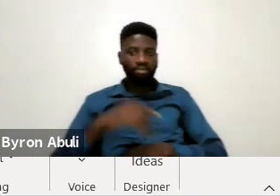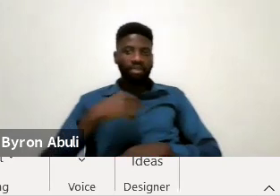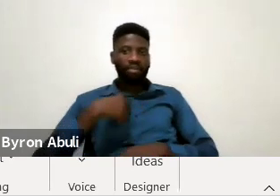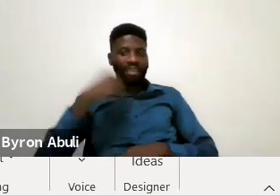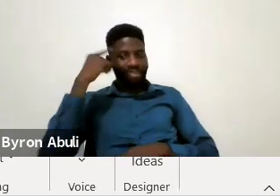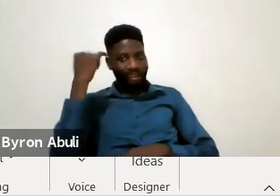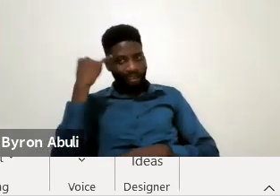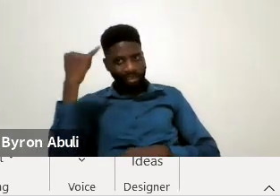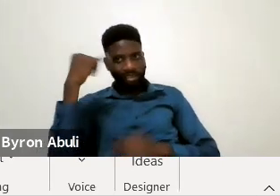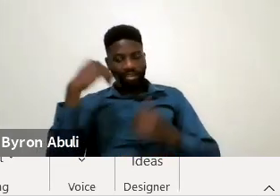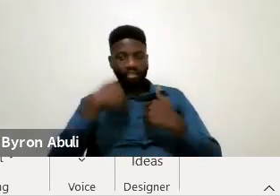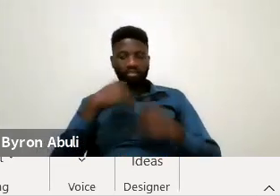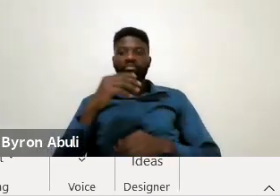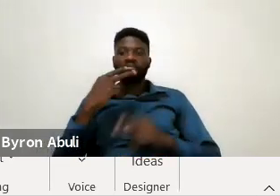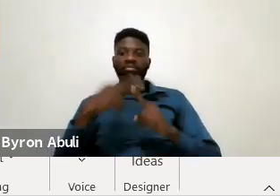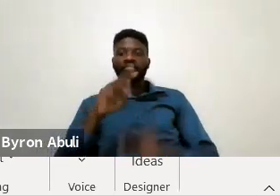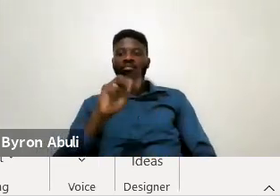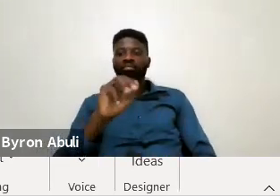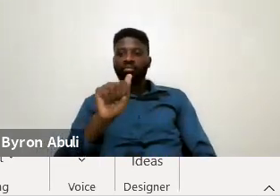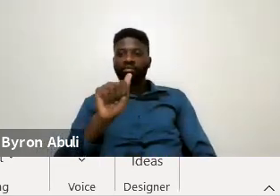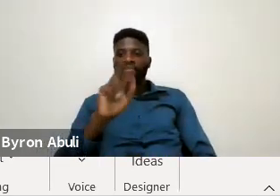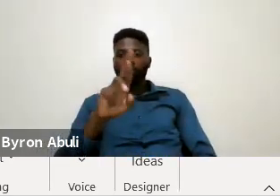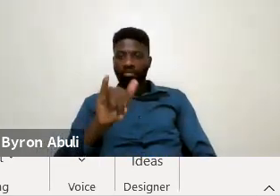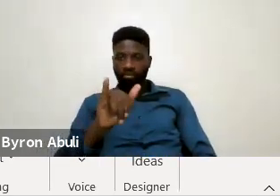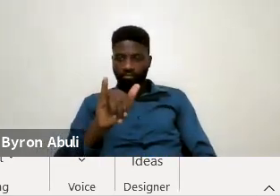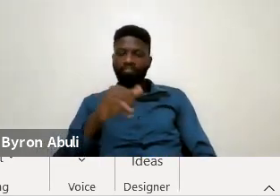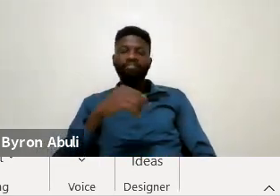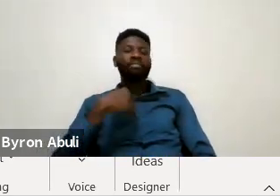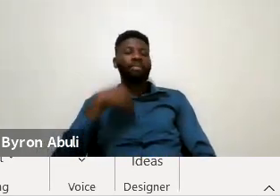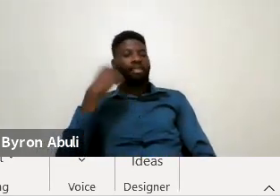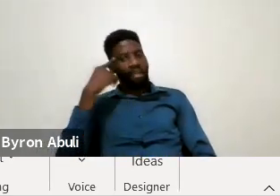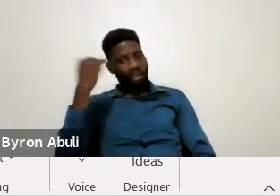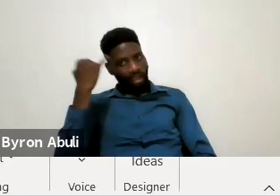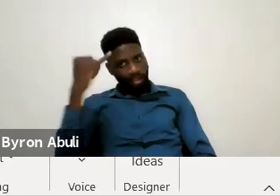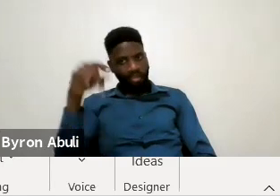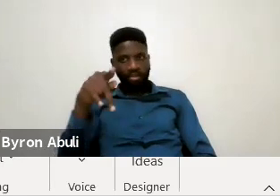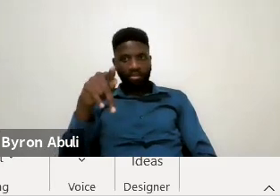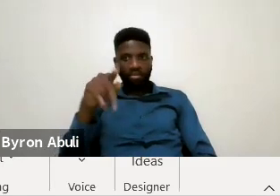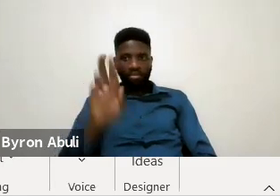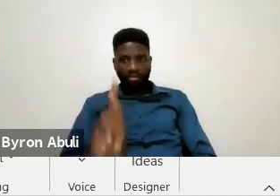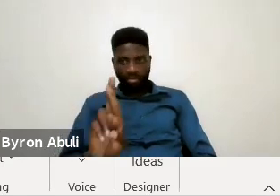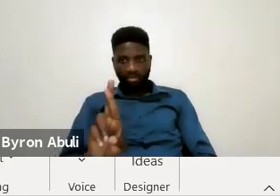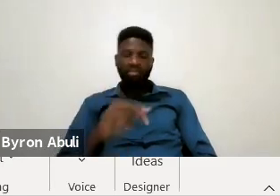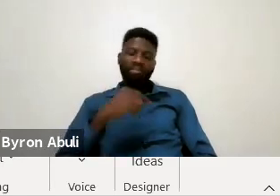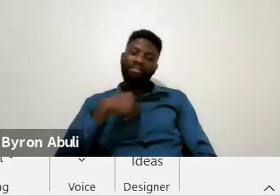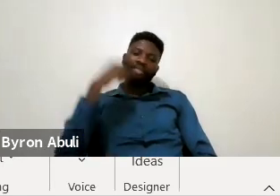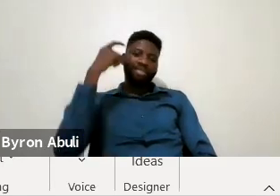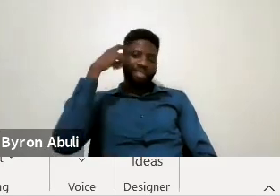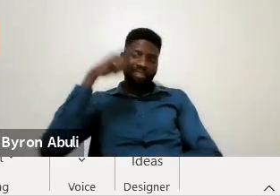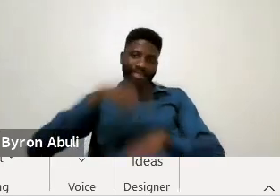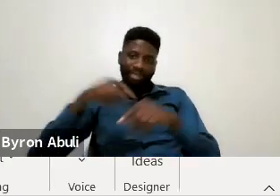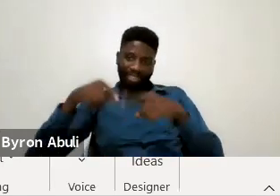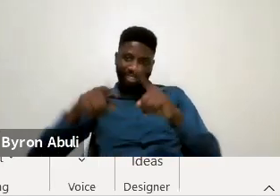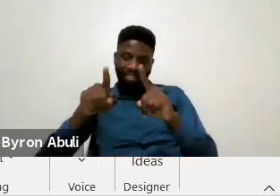idea. It's Mary. Yes. I think I have an idea on PR. okay, for me, I think when you're part